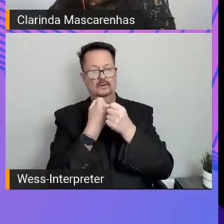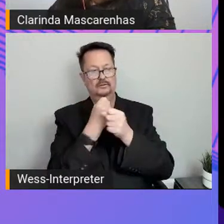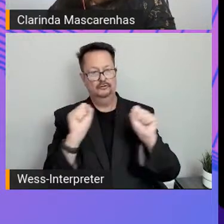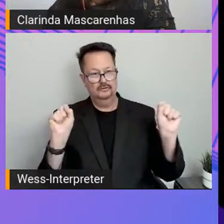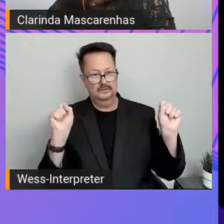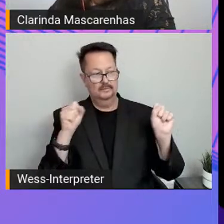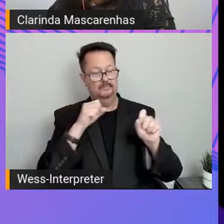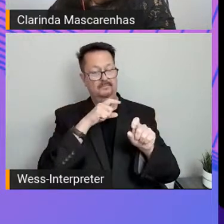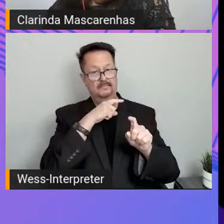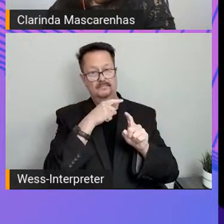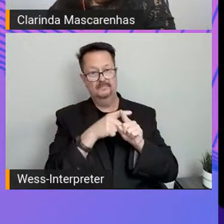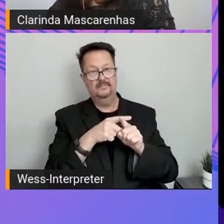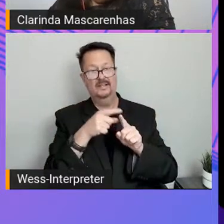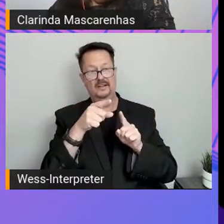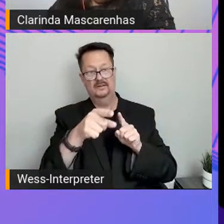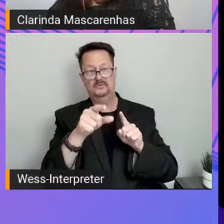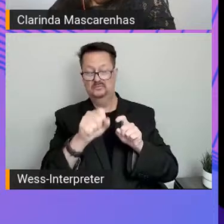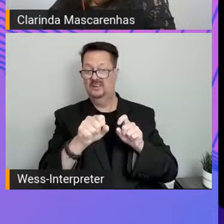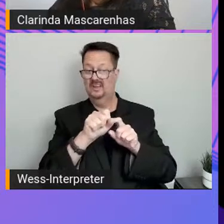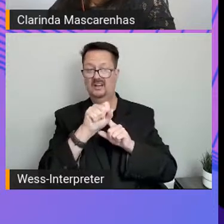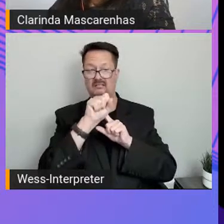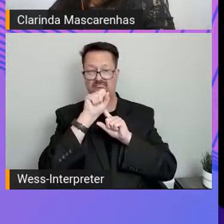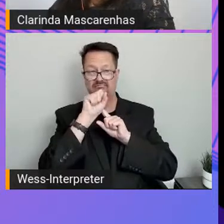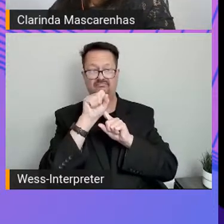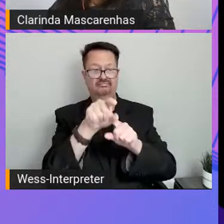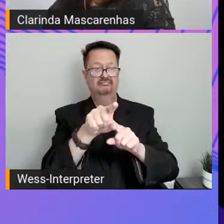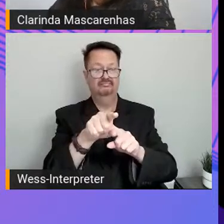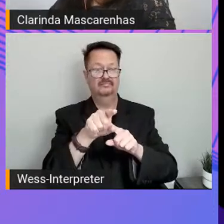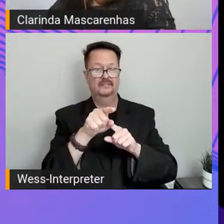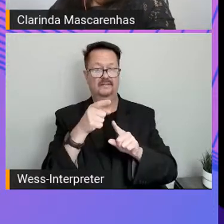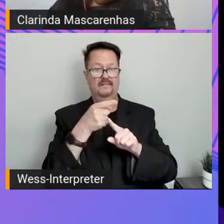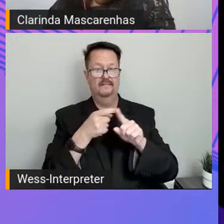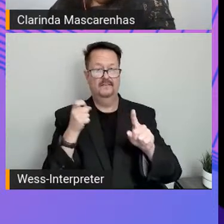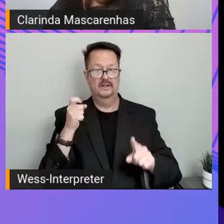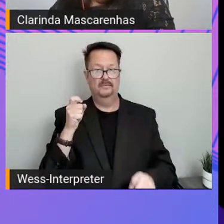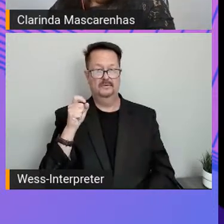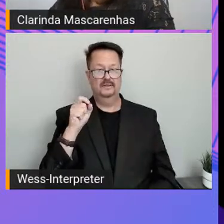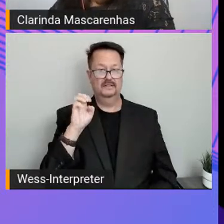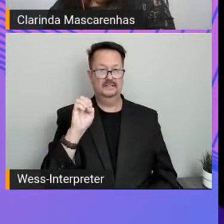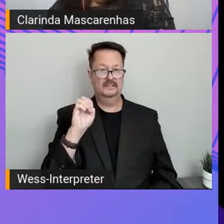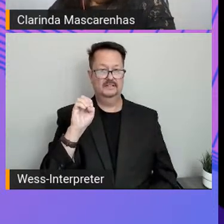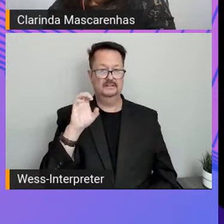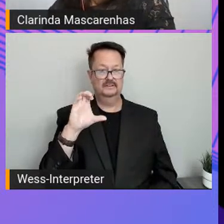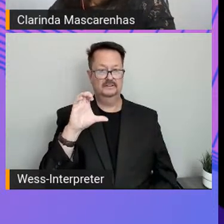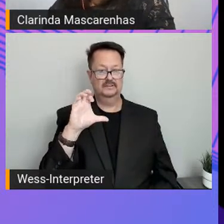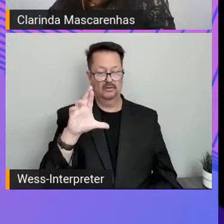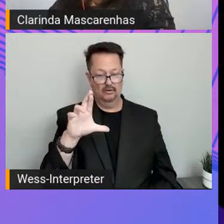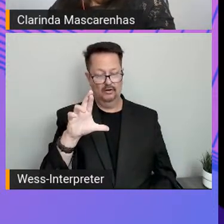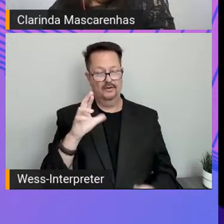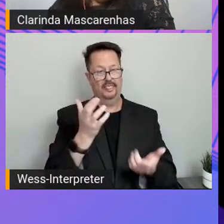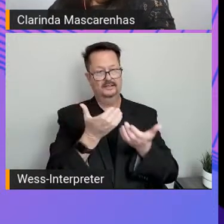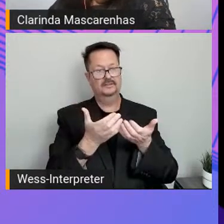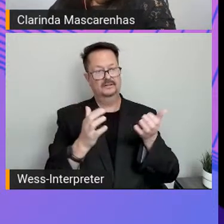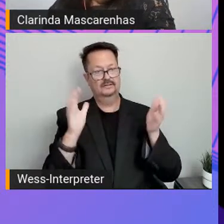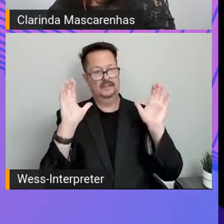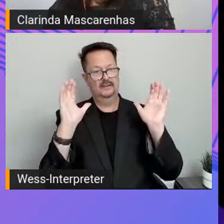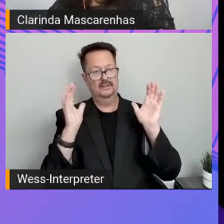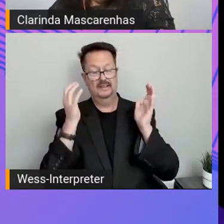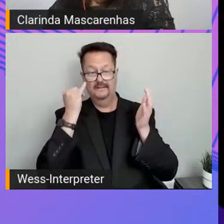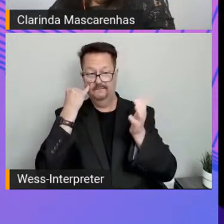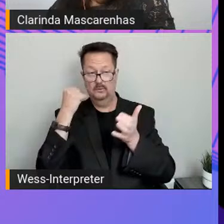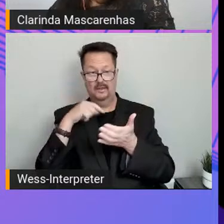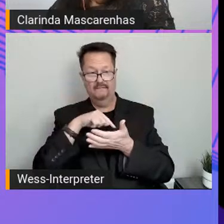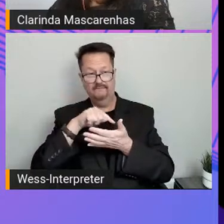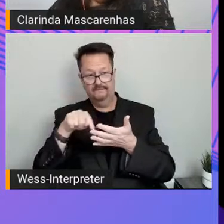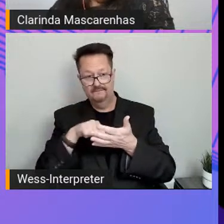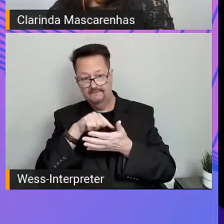also allowed you to launch directly from ECR, which is the container registry that we support today. So if you have any of your